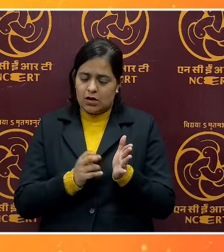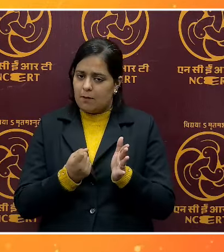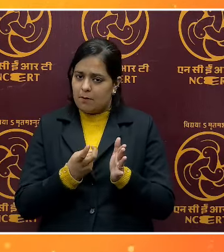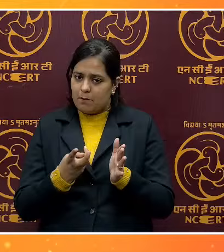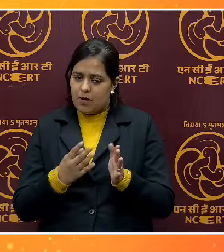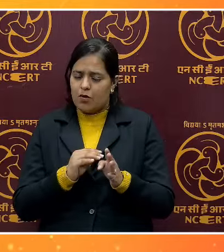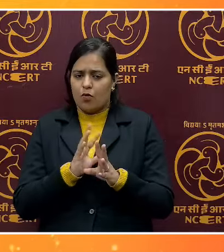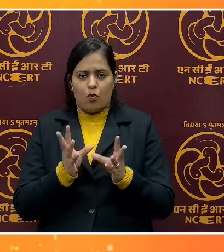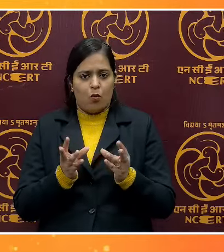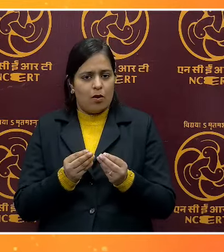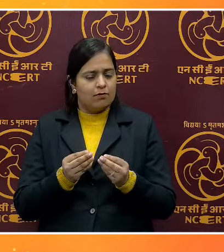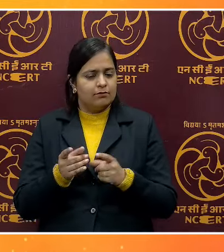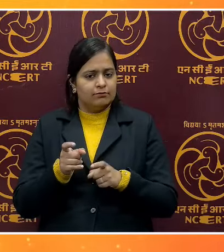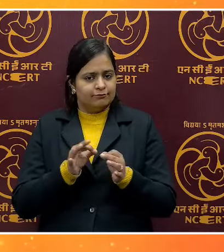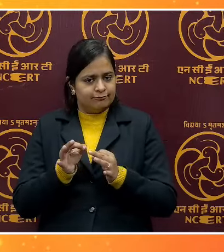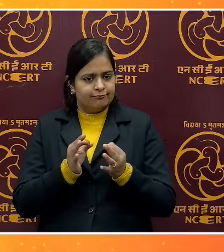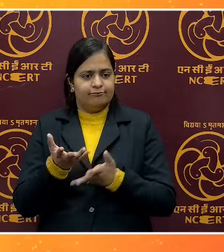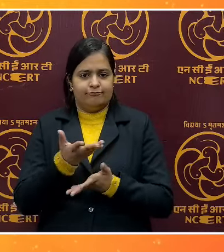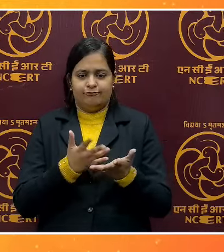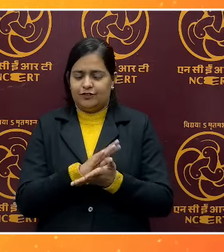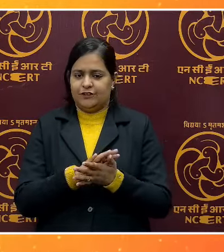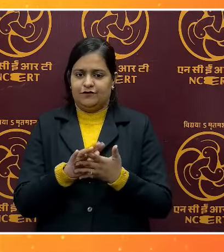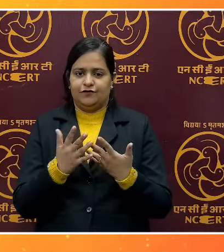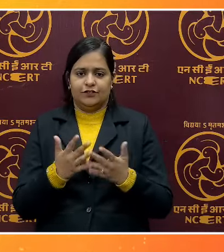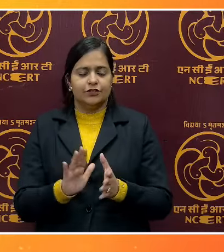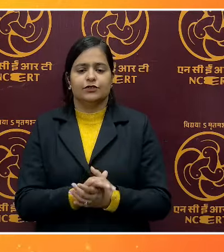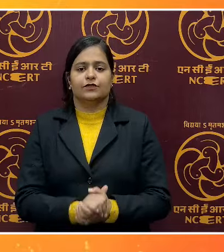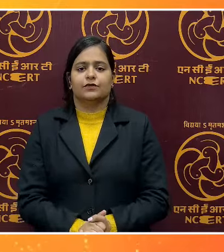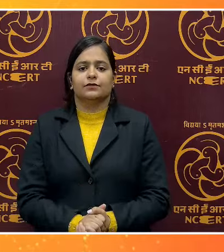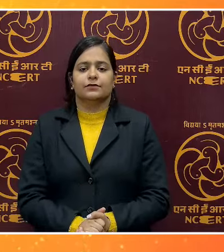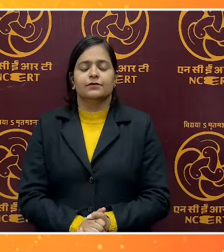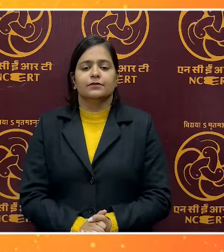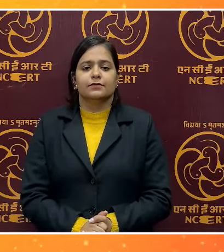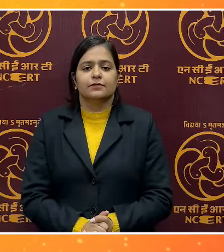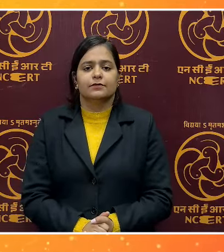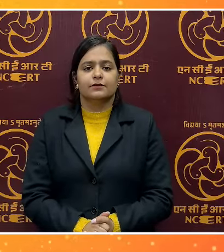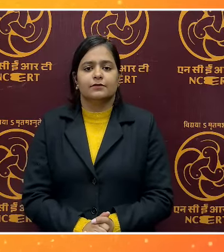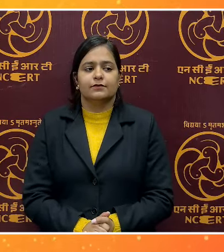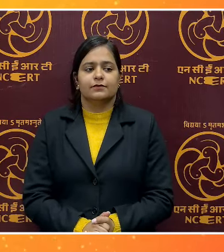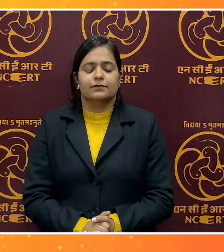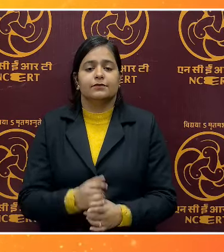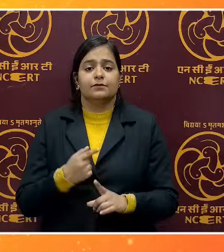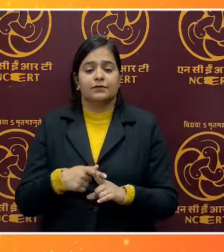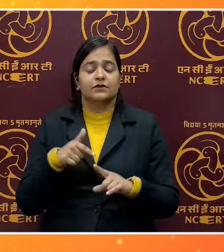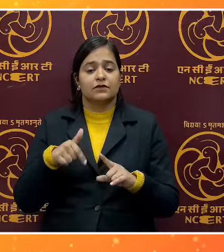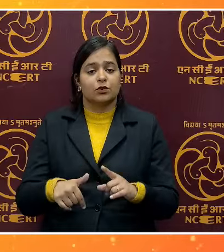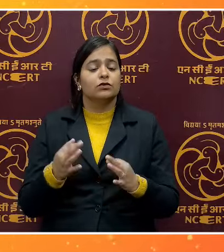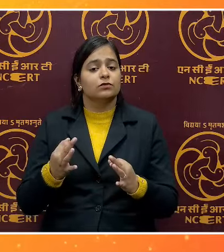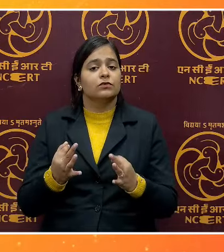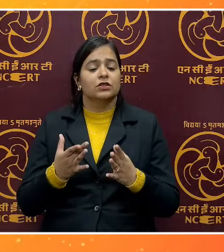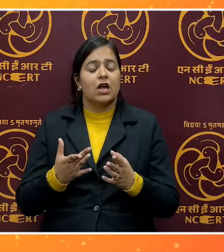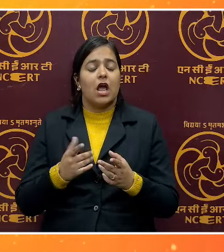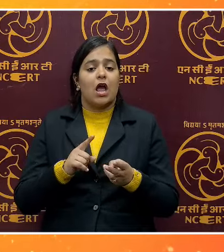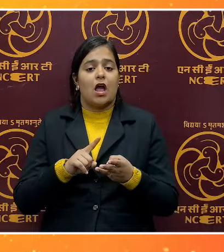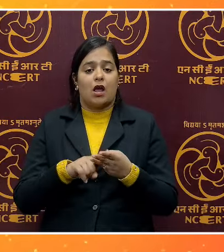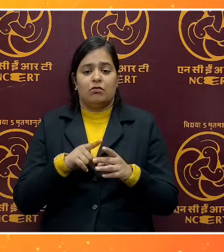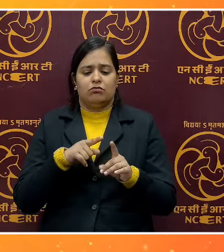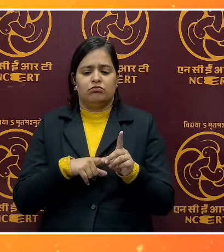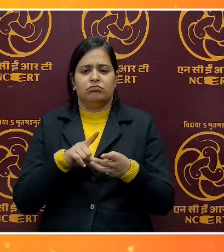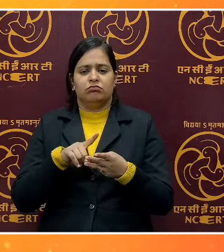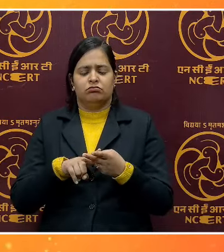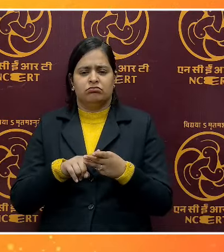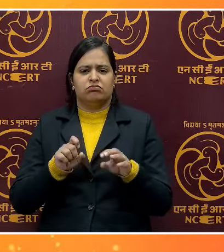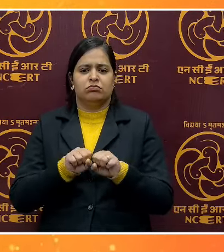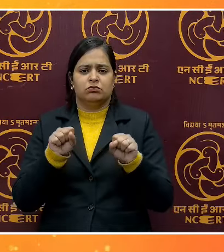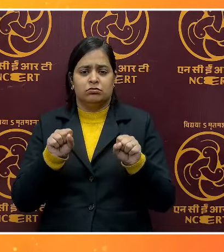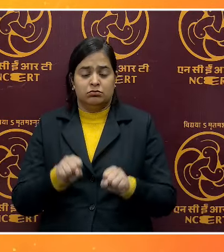valencies like that, coordination sphere, central metal atom, and especially we have gone through the IUPAC system and